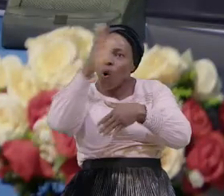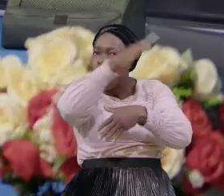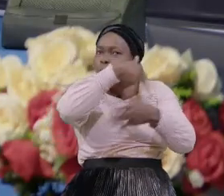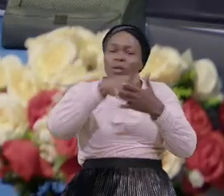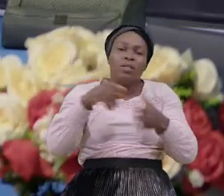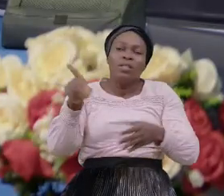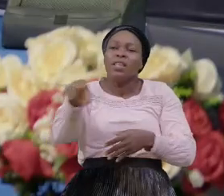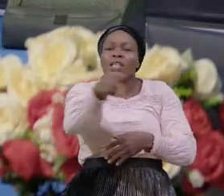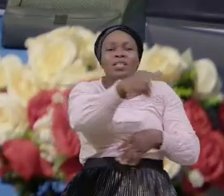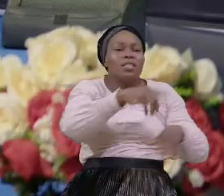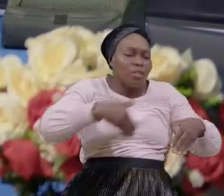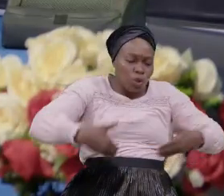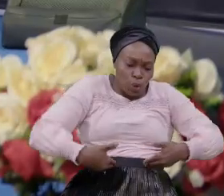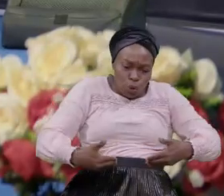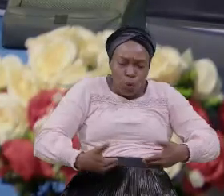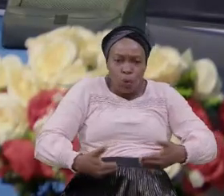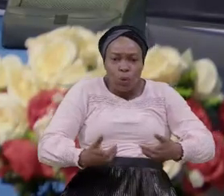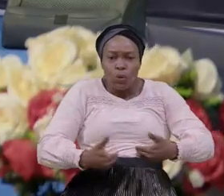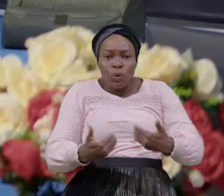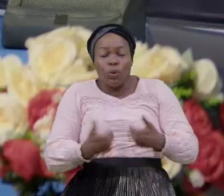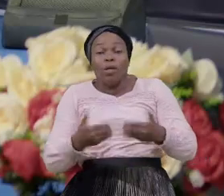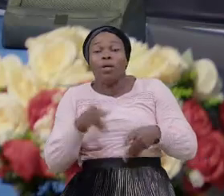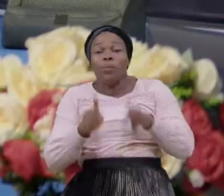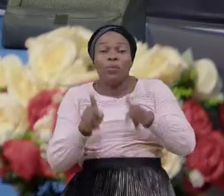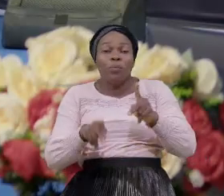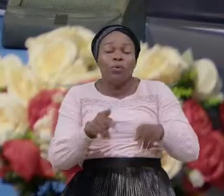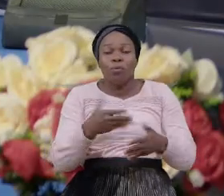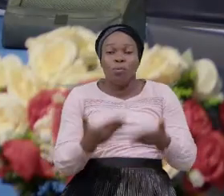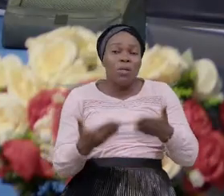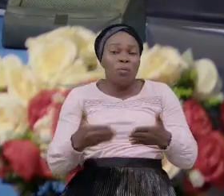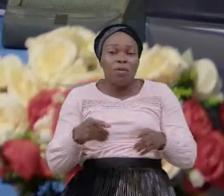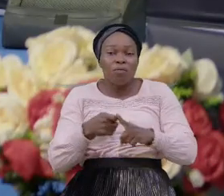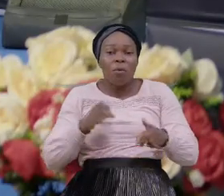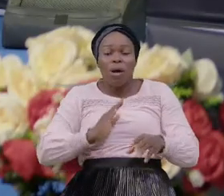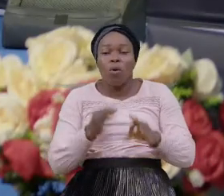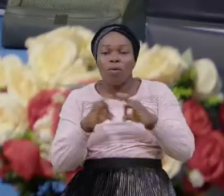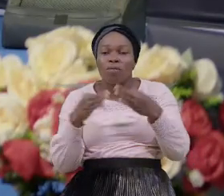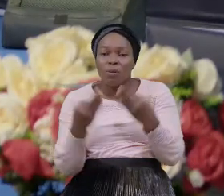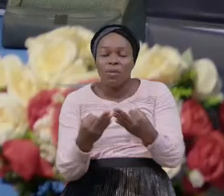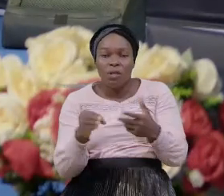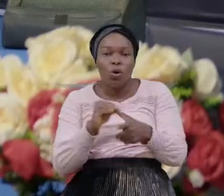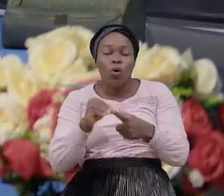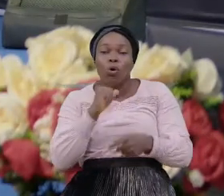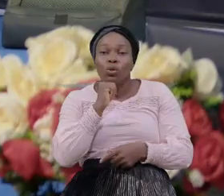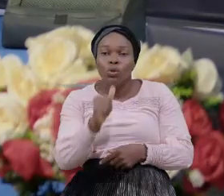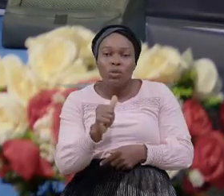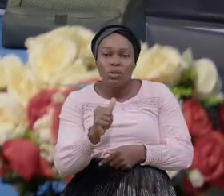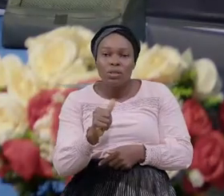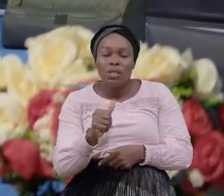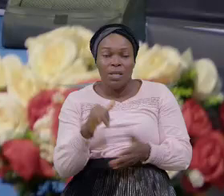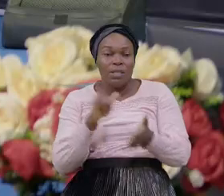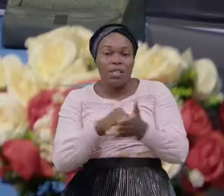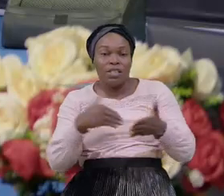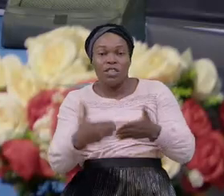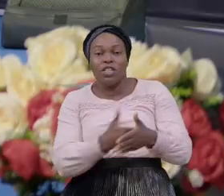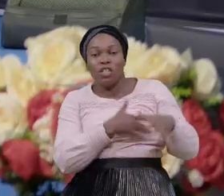our families or not. We don't need that. All that, all we need is a new heart. And when we